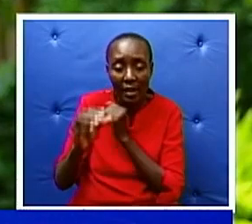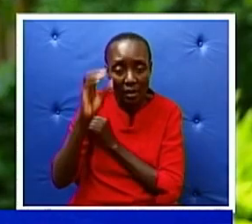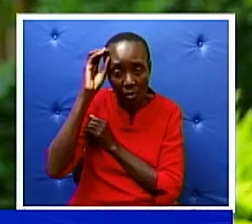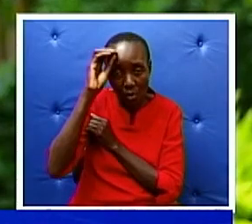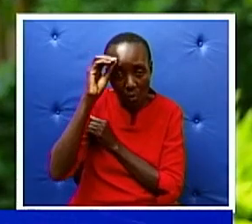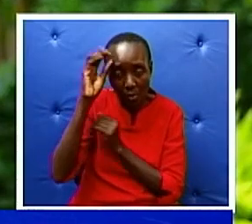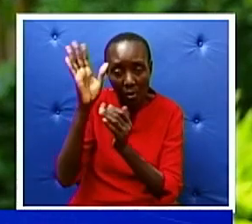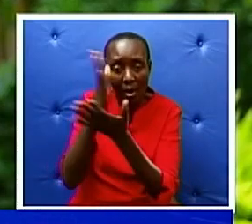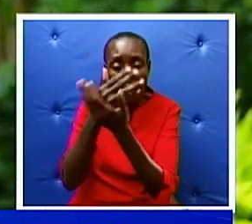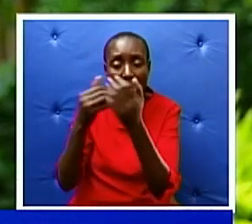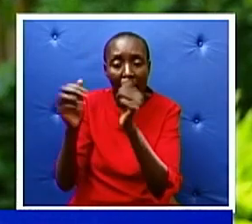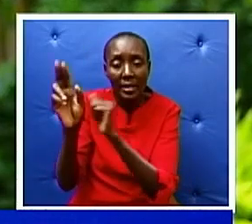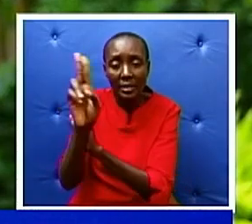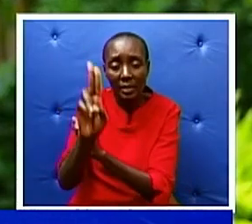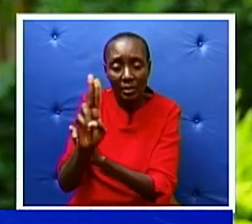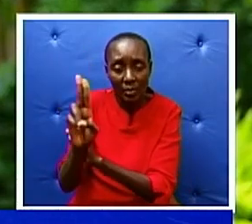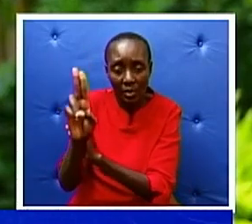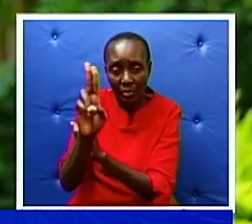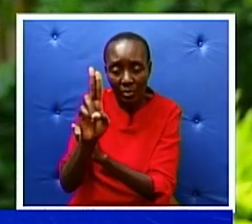Kenyatta